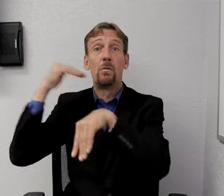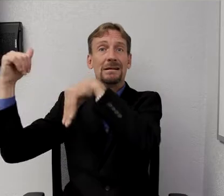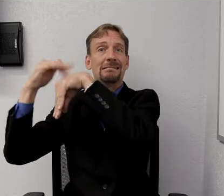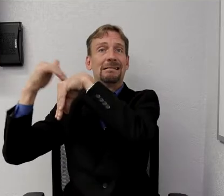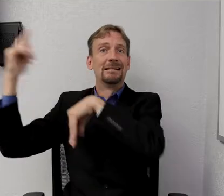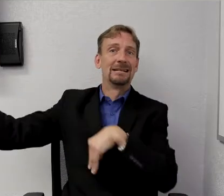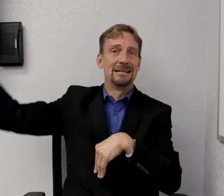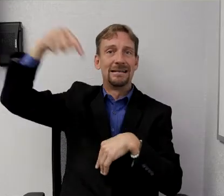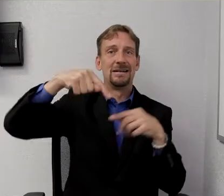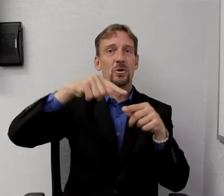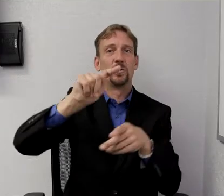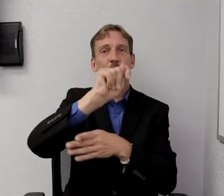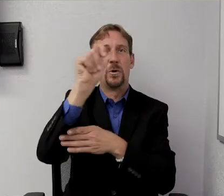testing.